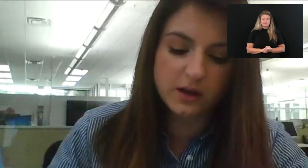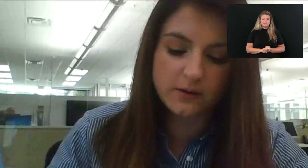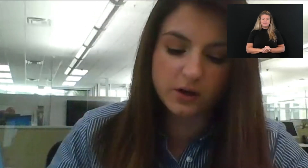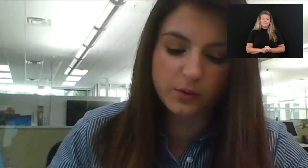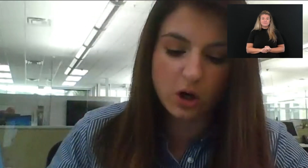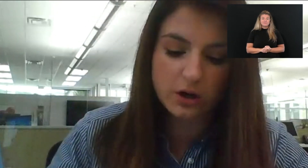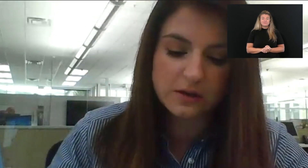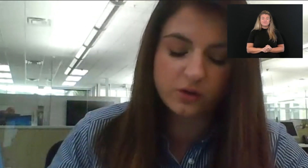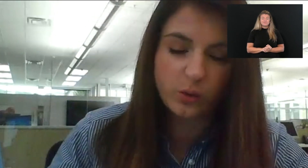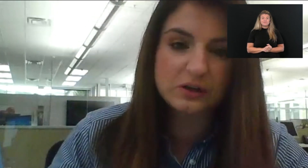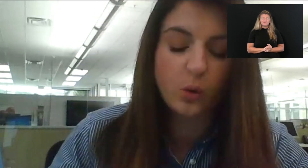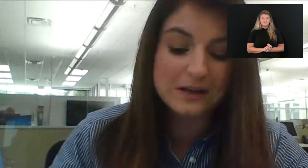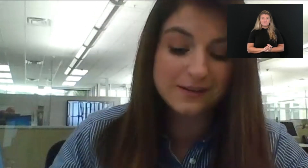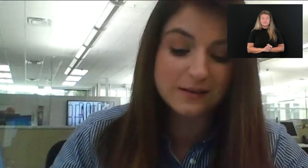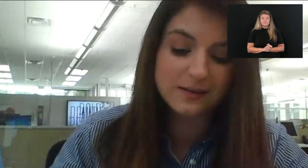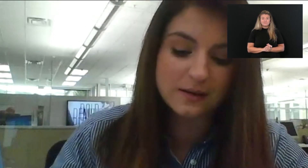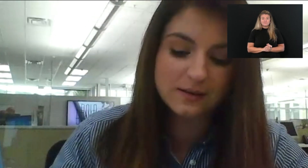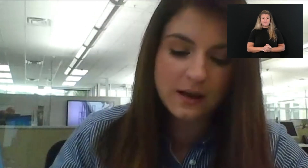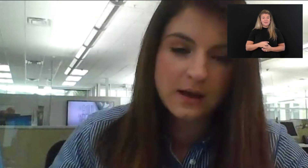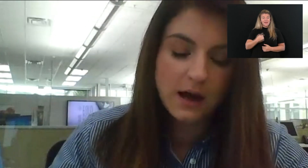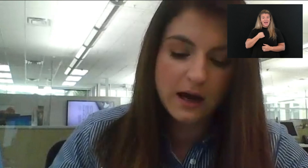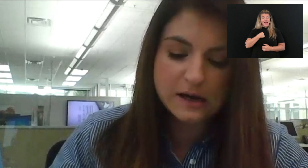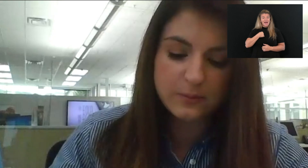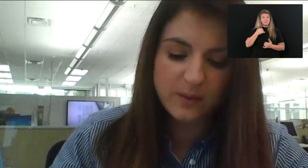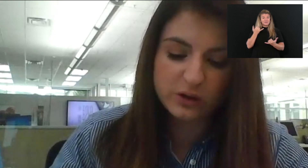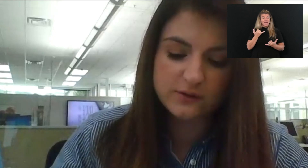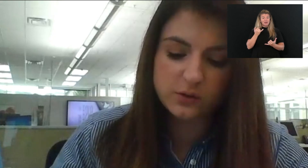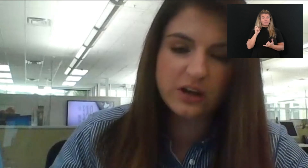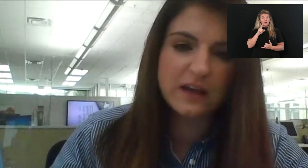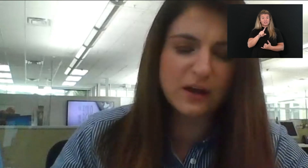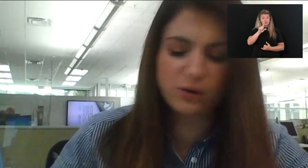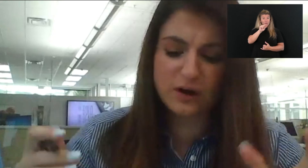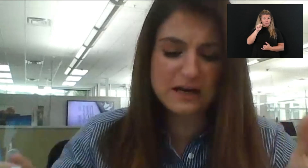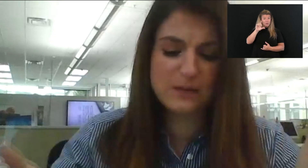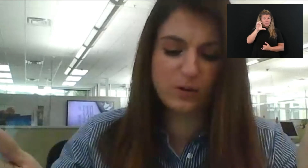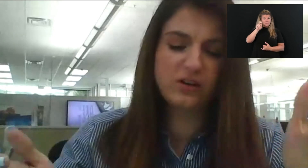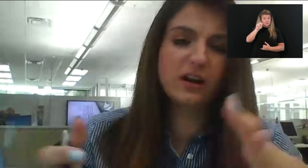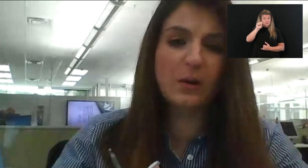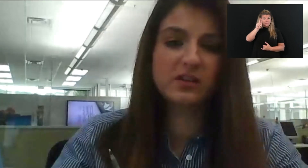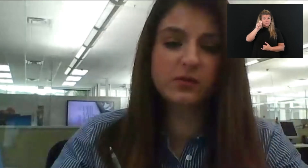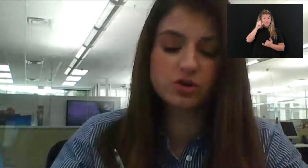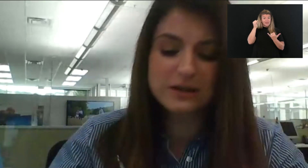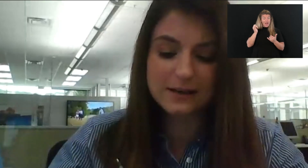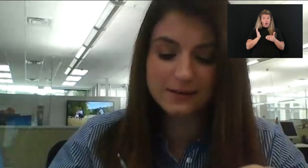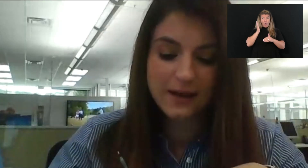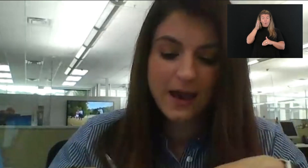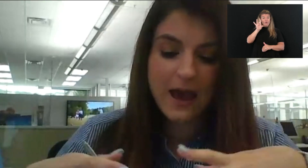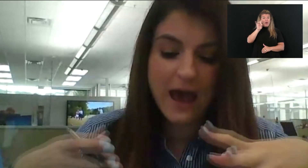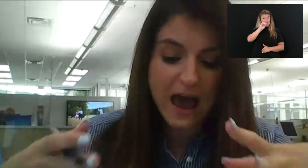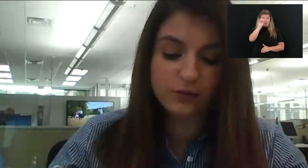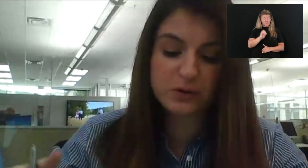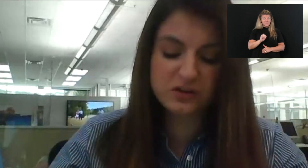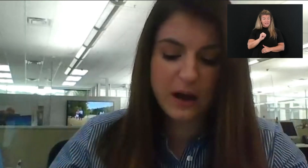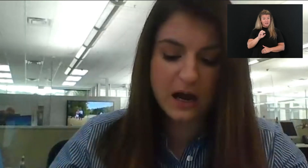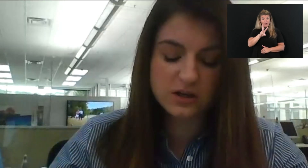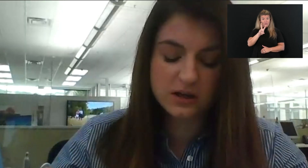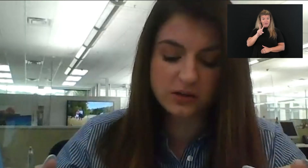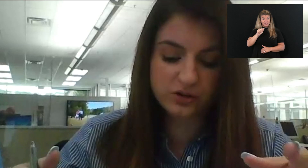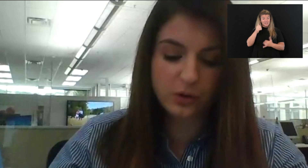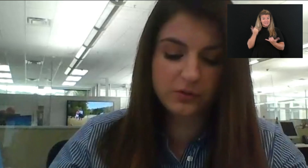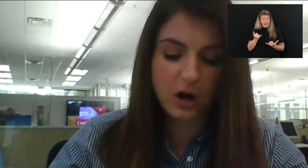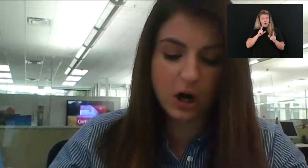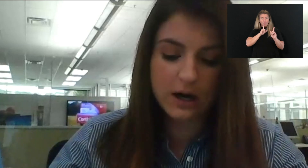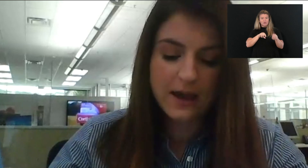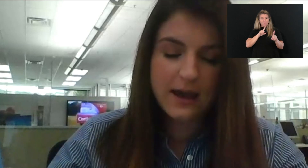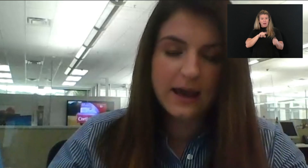for the governor regarding the 2020 census. I believe you said that over 80% of West Virginians have responded